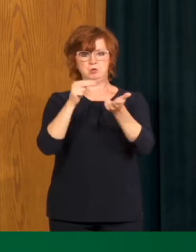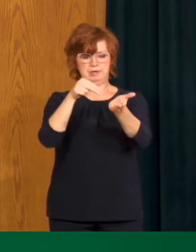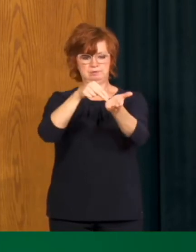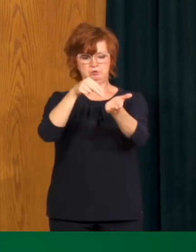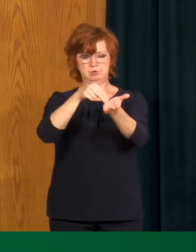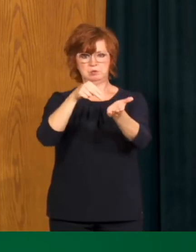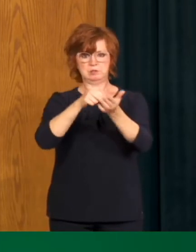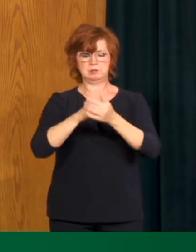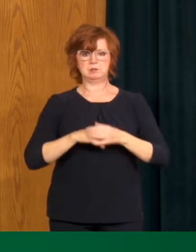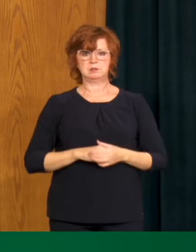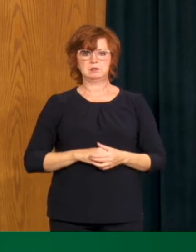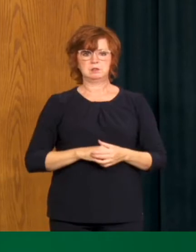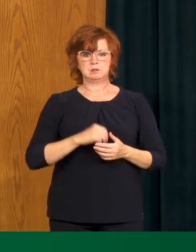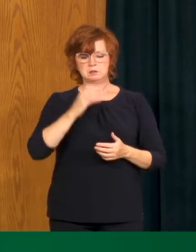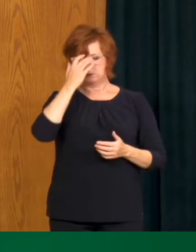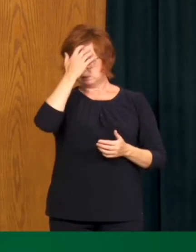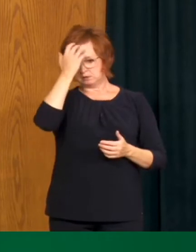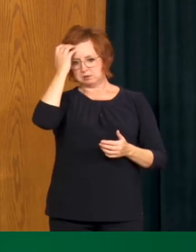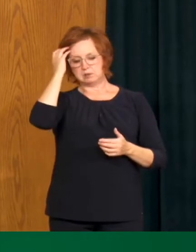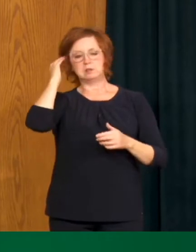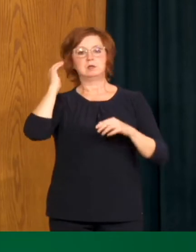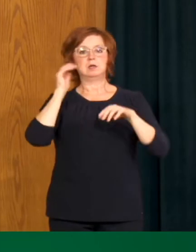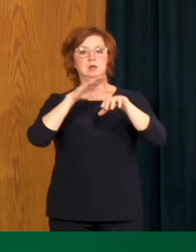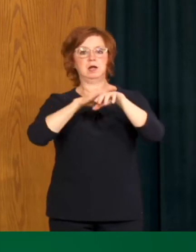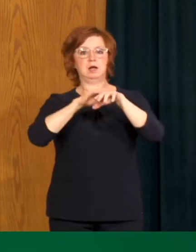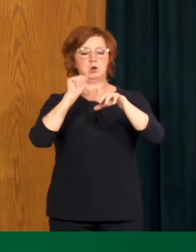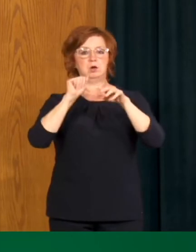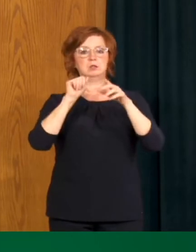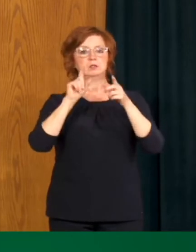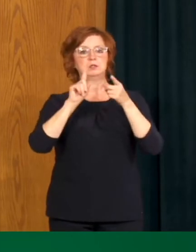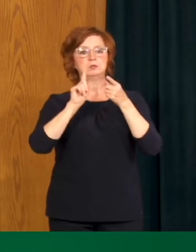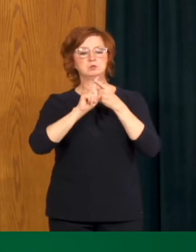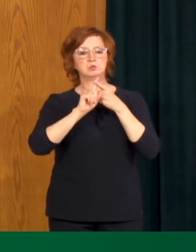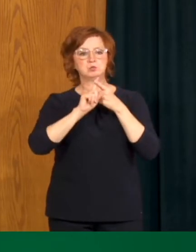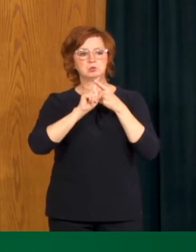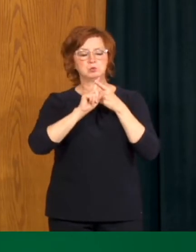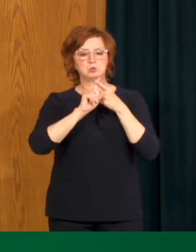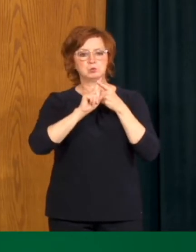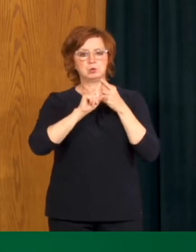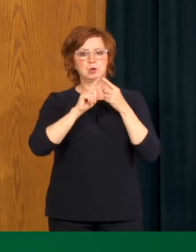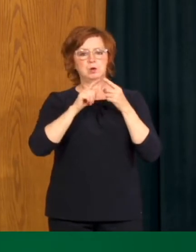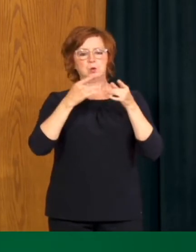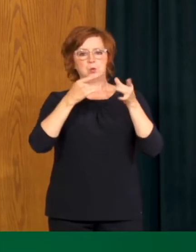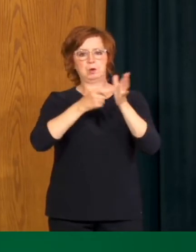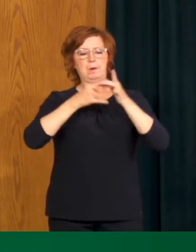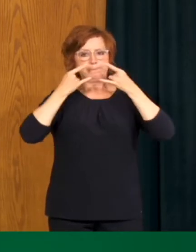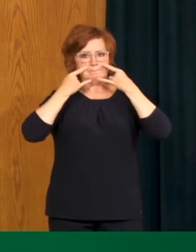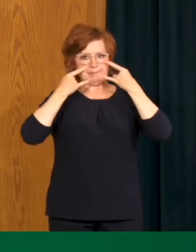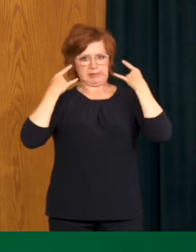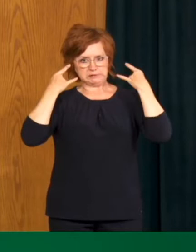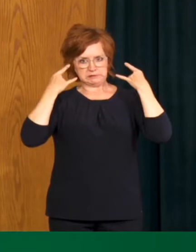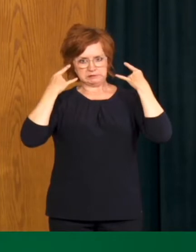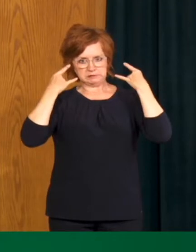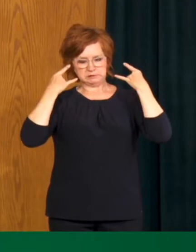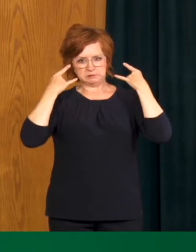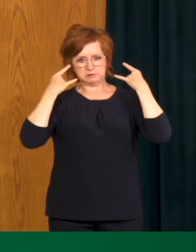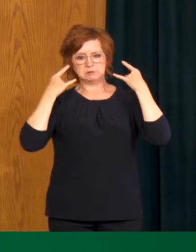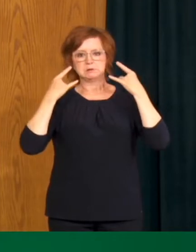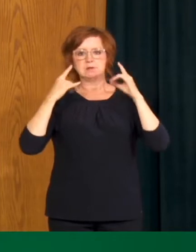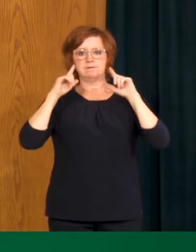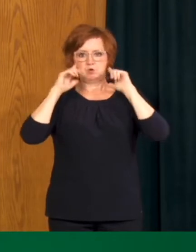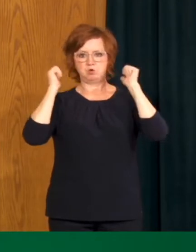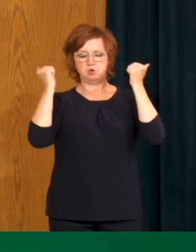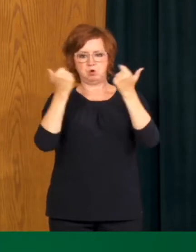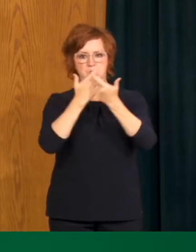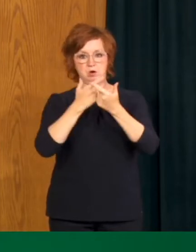province to implement mandatory masking regulations in places where physical distancing isn't possible. Just wondering if that's something that